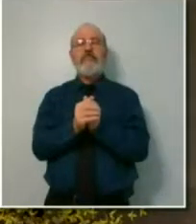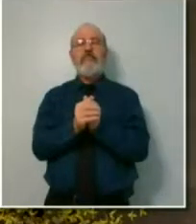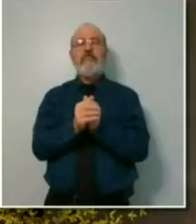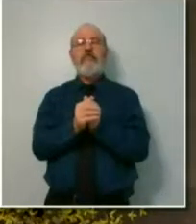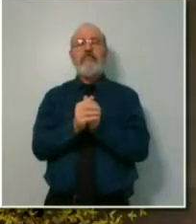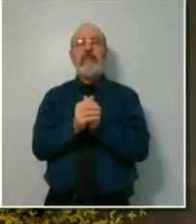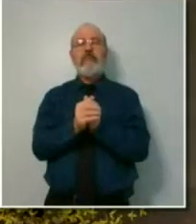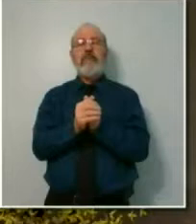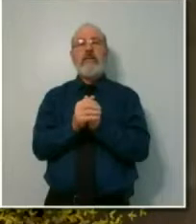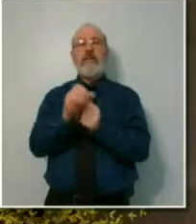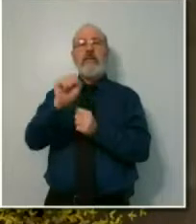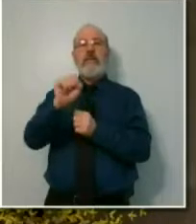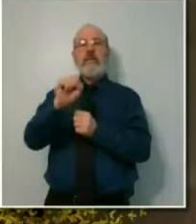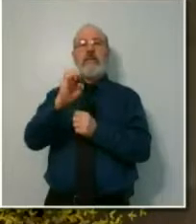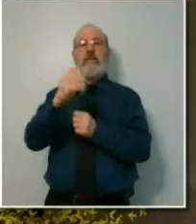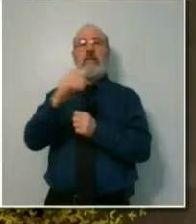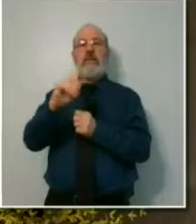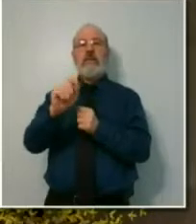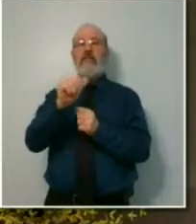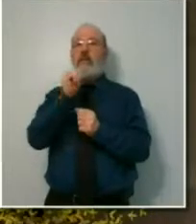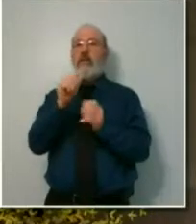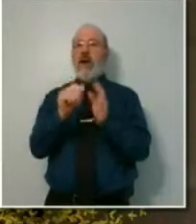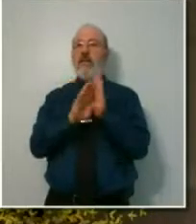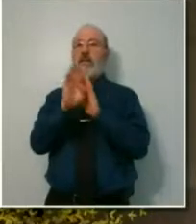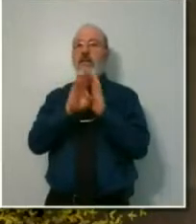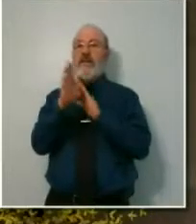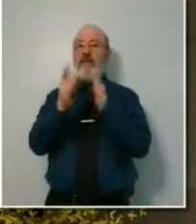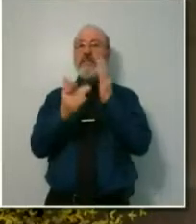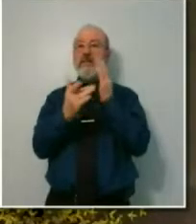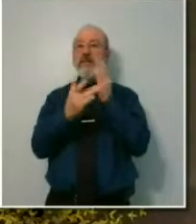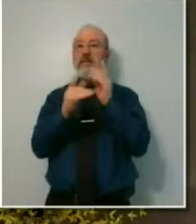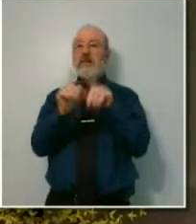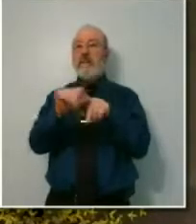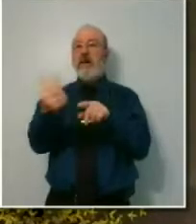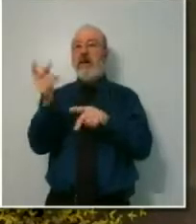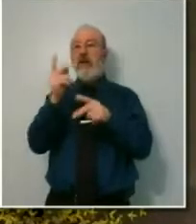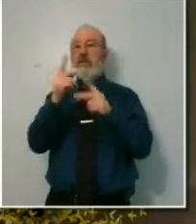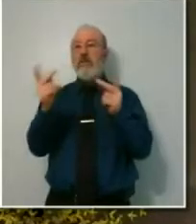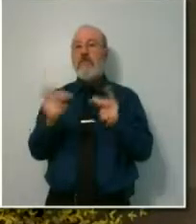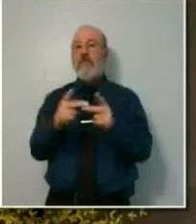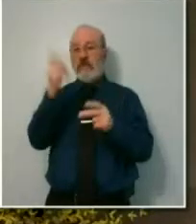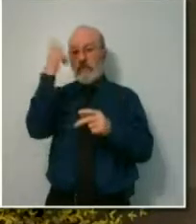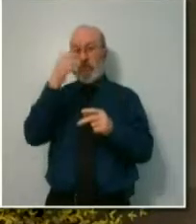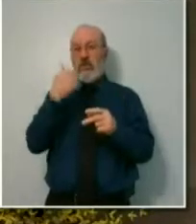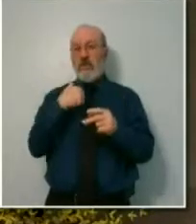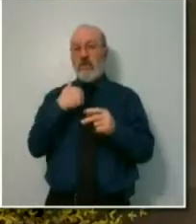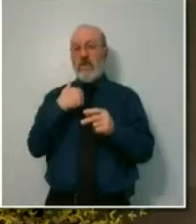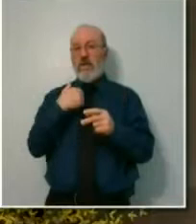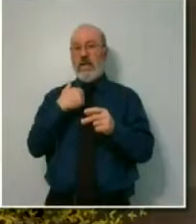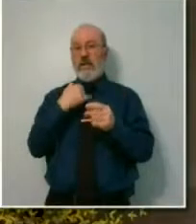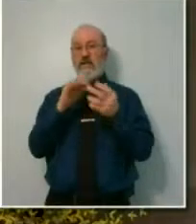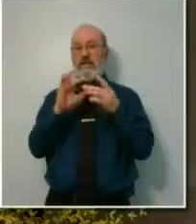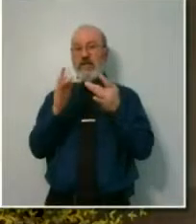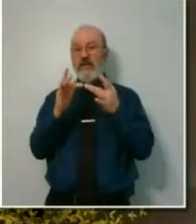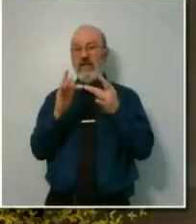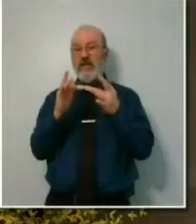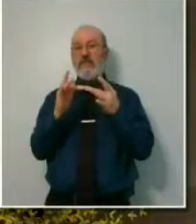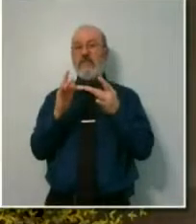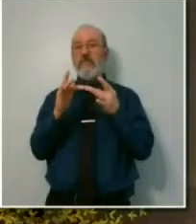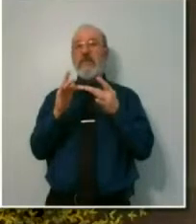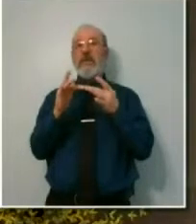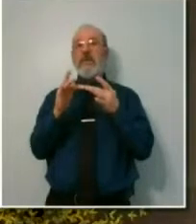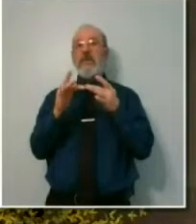Sagada is not as developed technologically as other places in the Philippines. We do have access to internet, but it's more often than